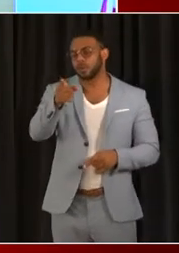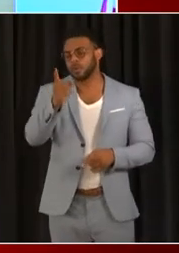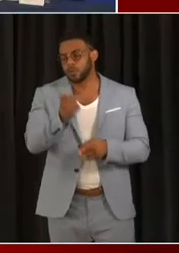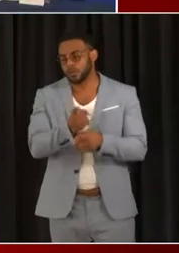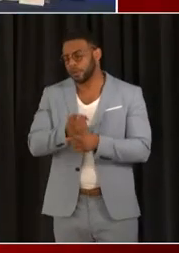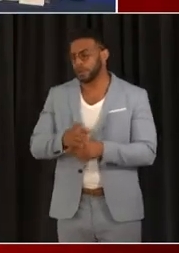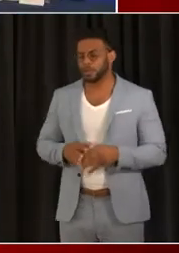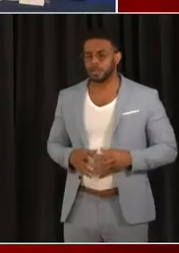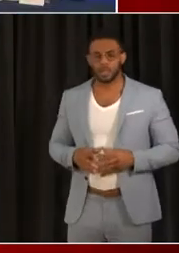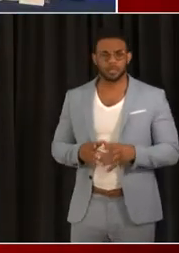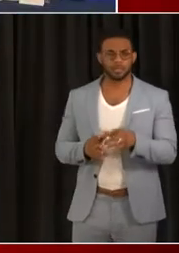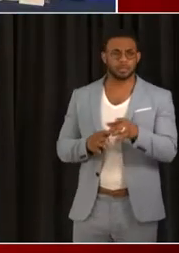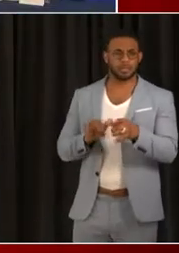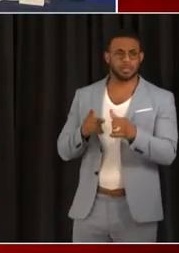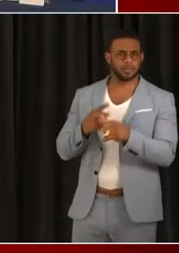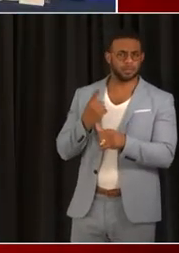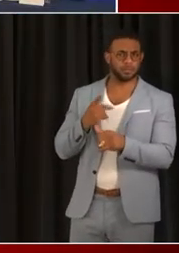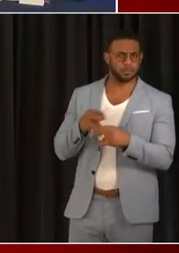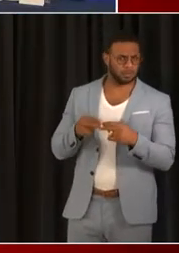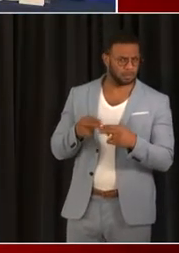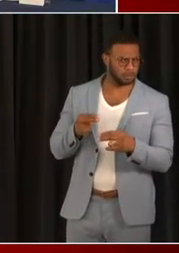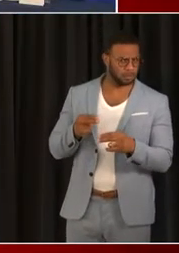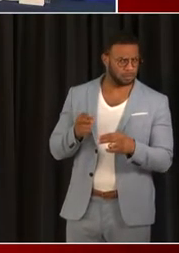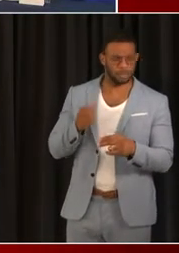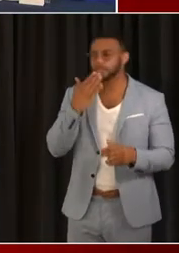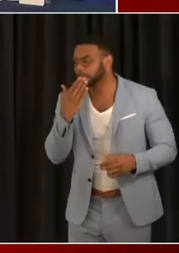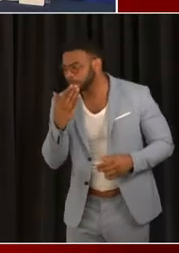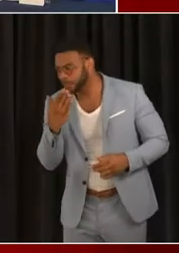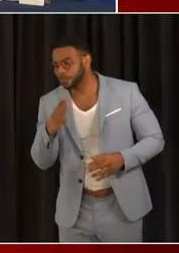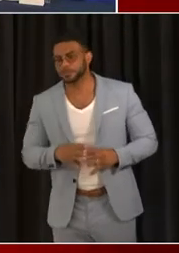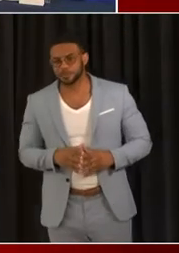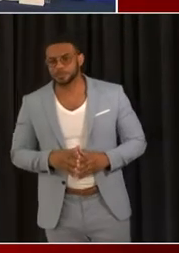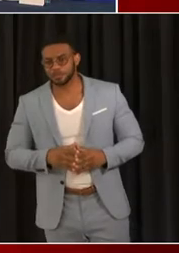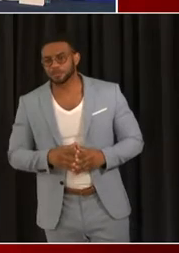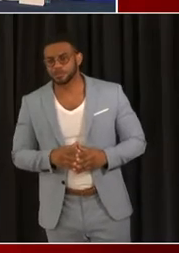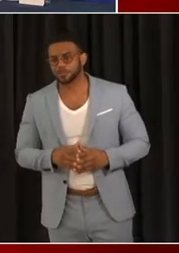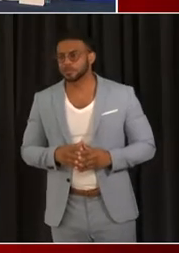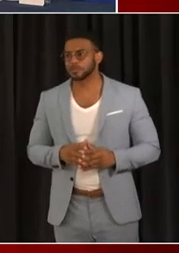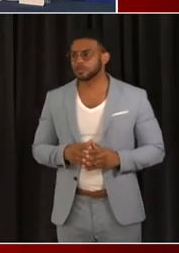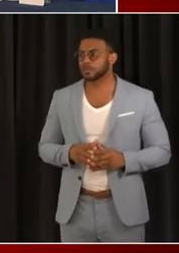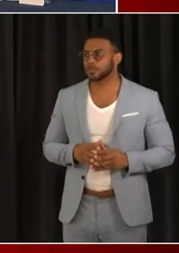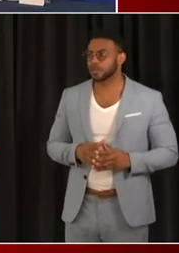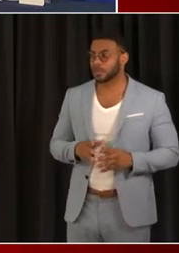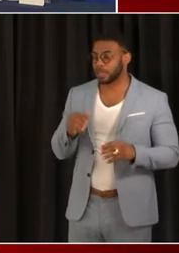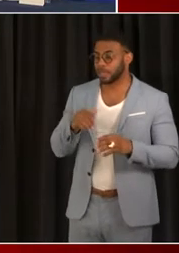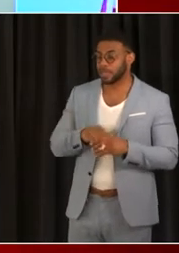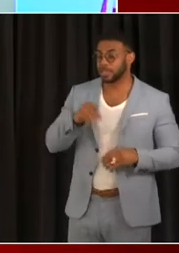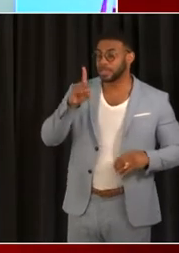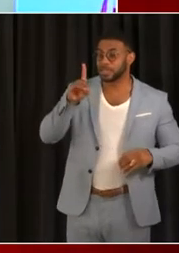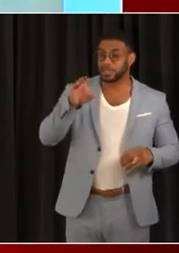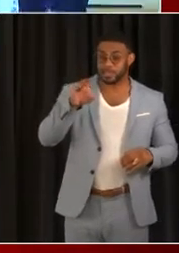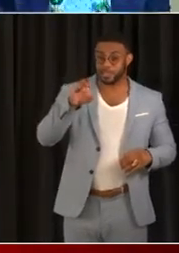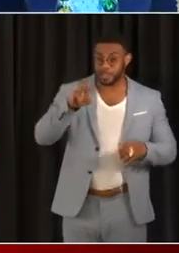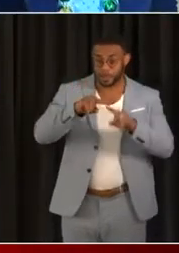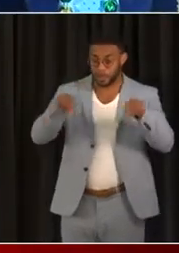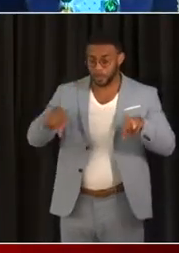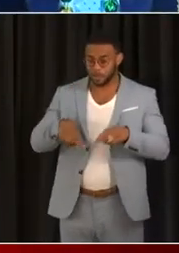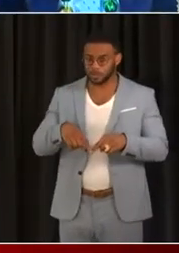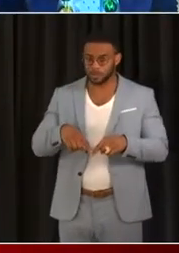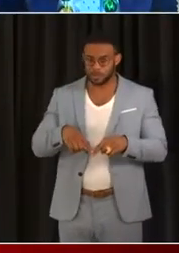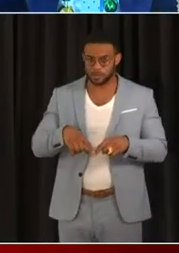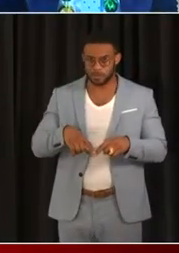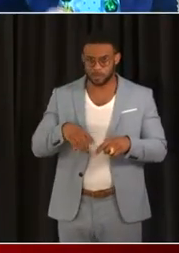so that's the first one. Thank you. So in the D.C. metro, not D.C., because